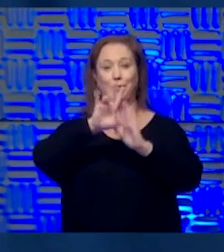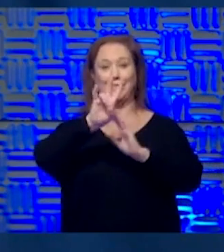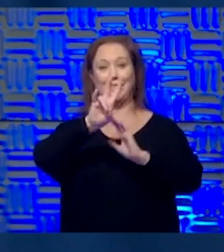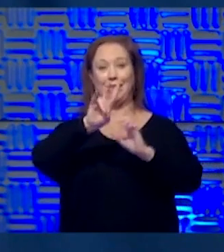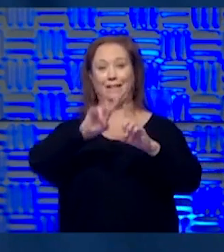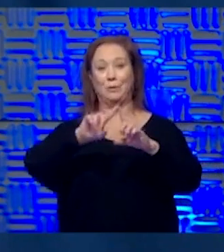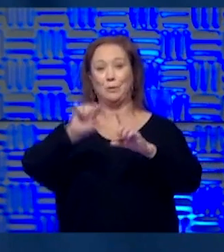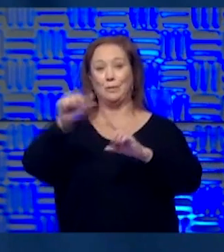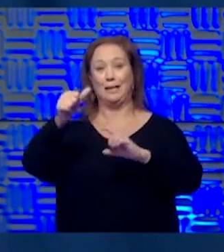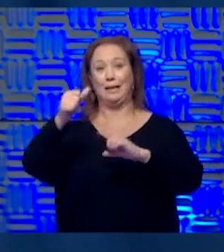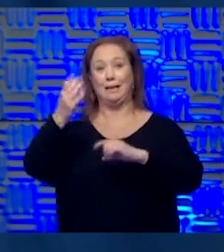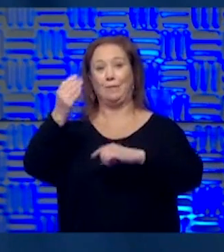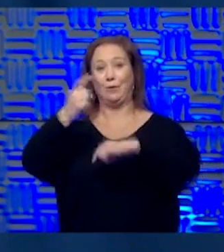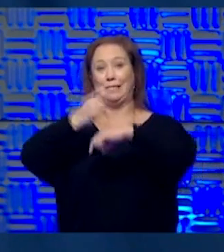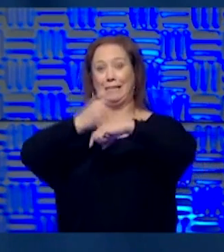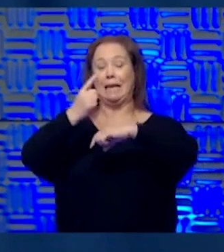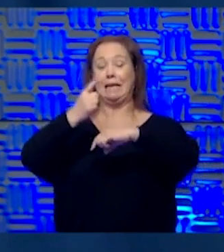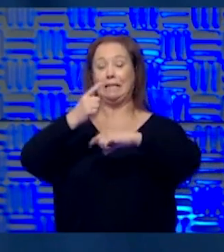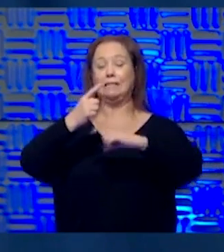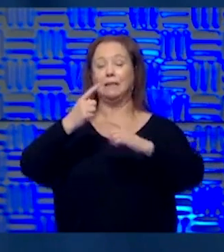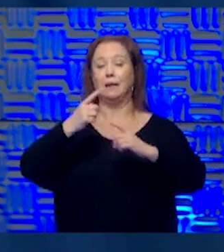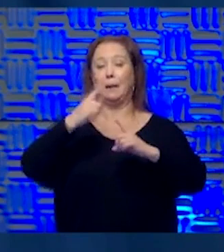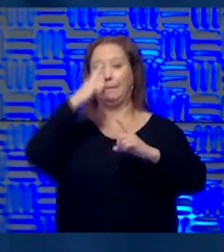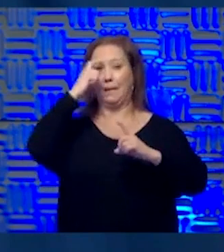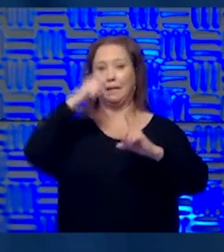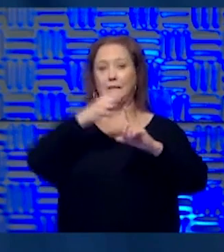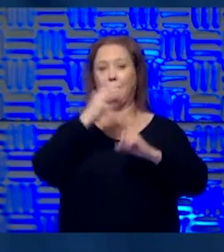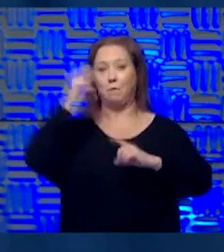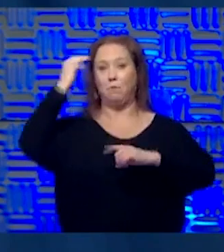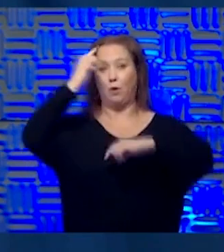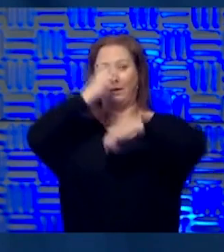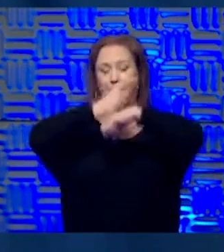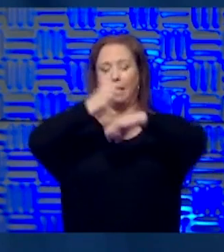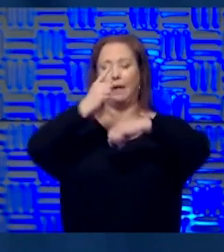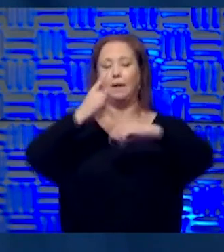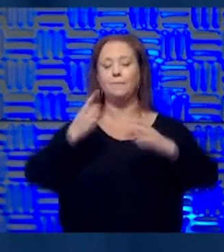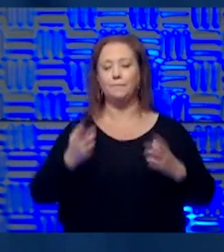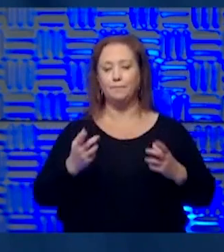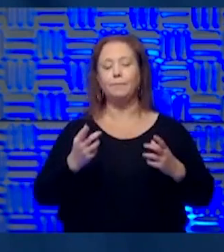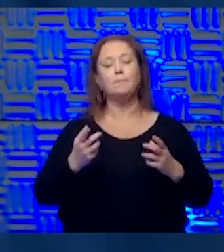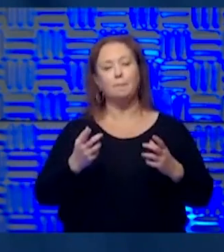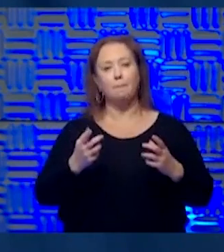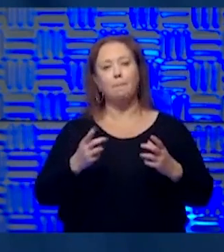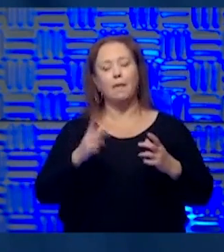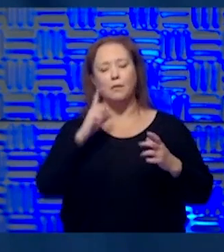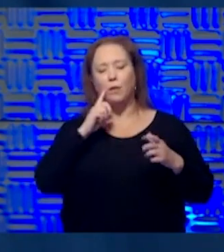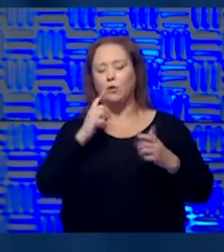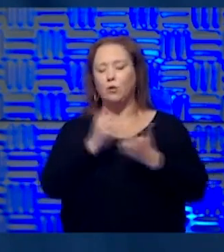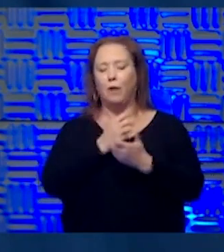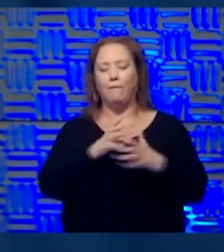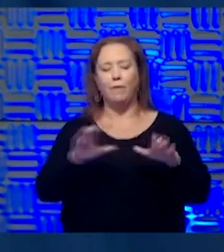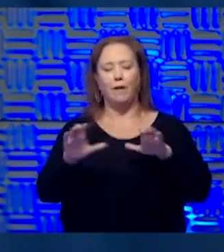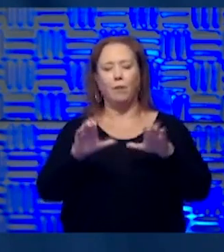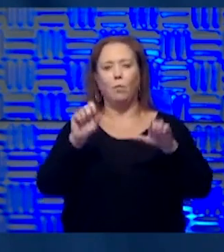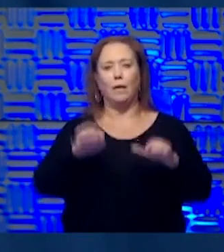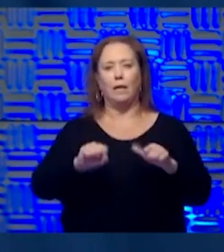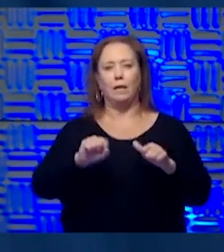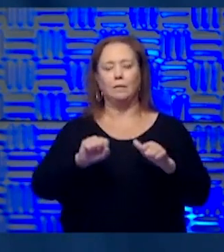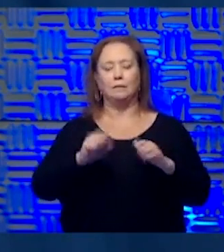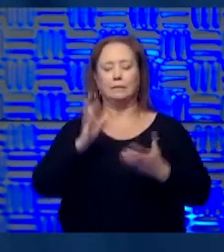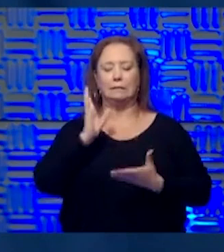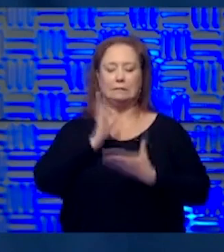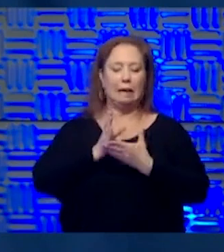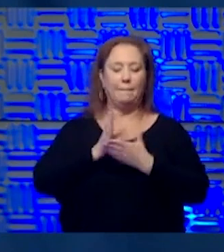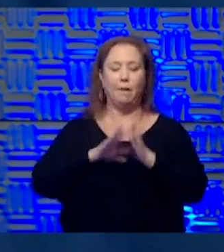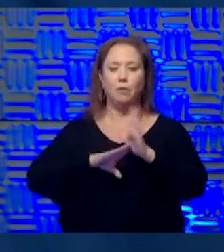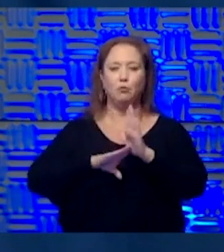14 days. But if we continue to do everything correctly and as prescribed as a community, we can stop that surge and we